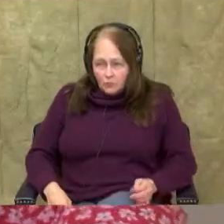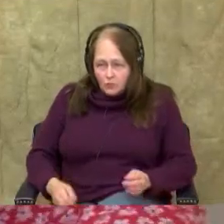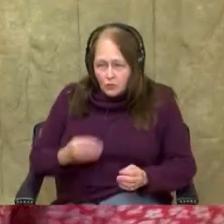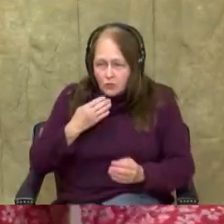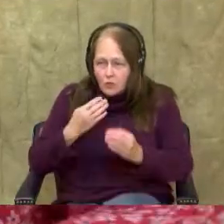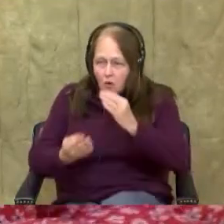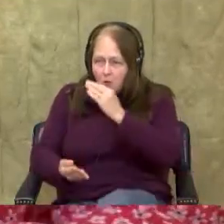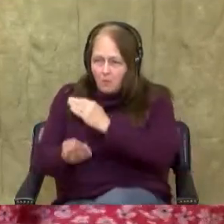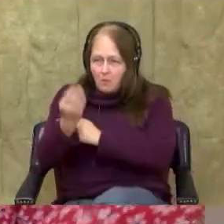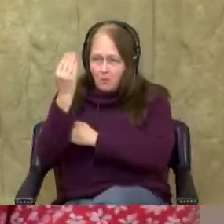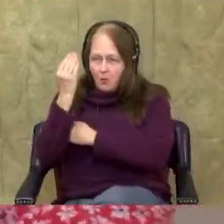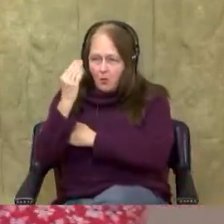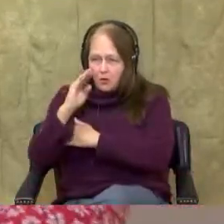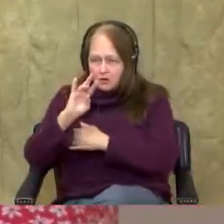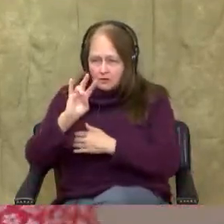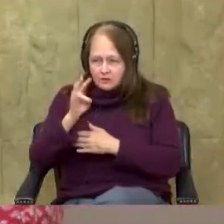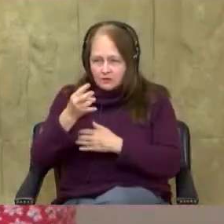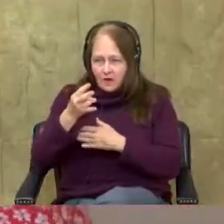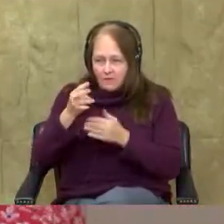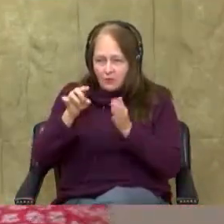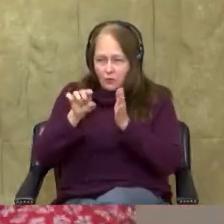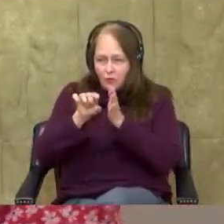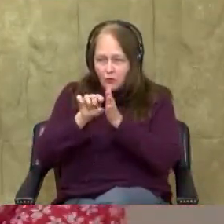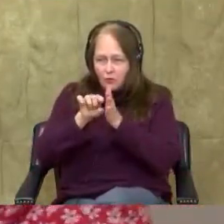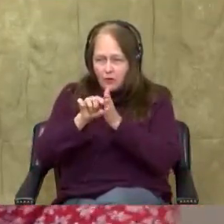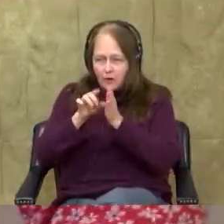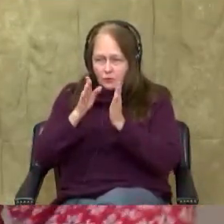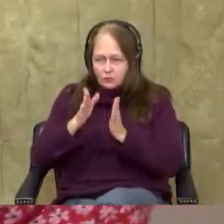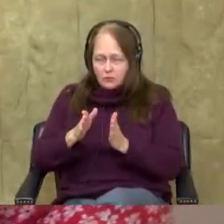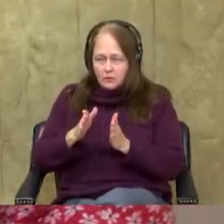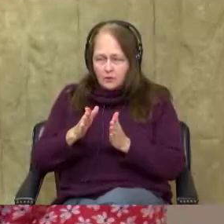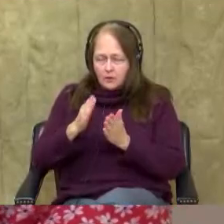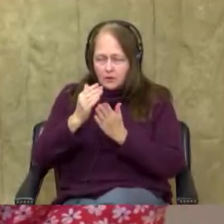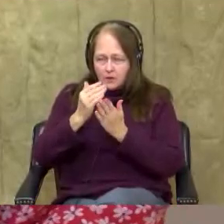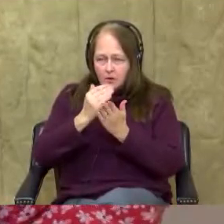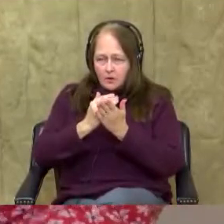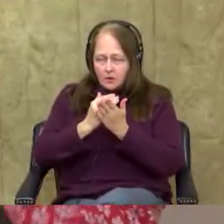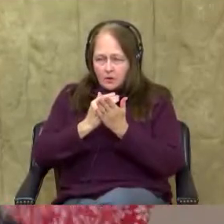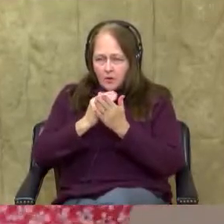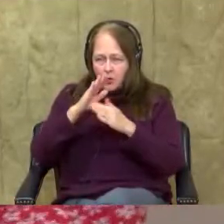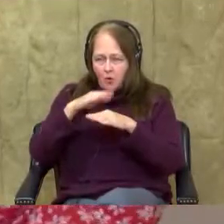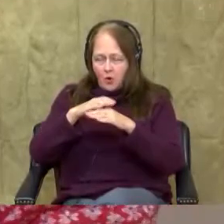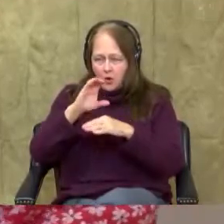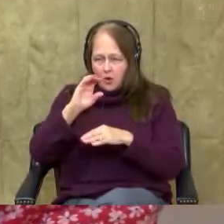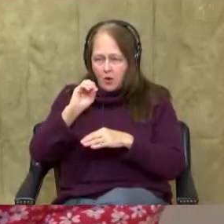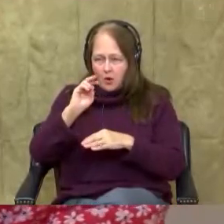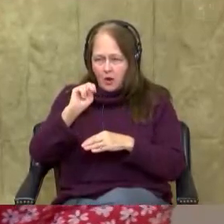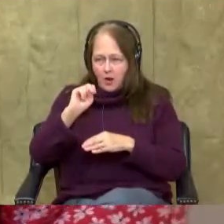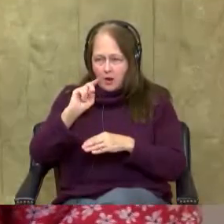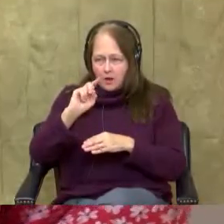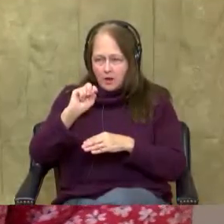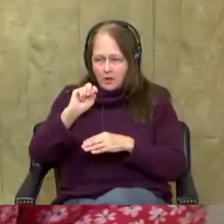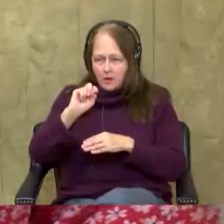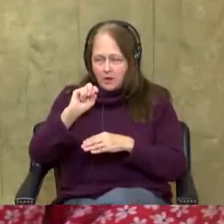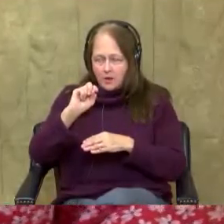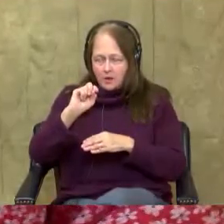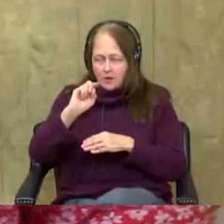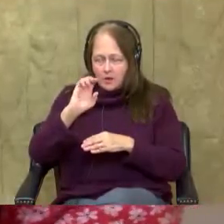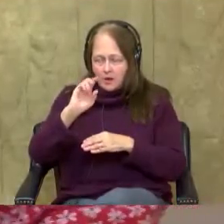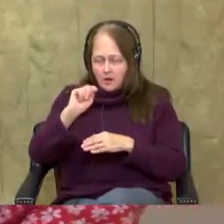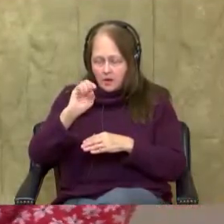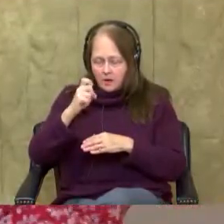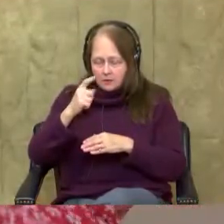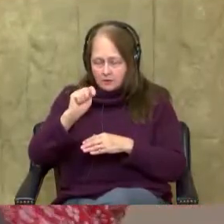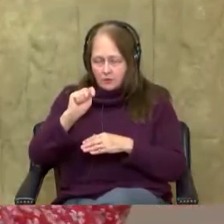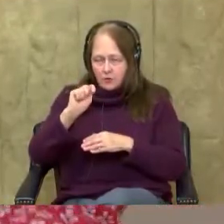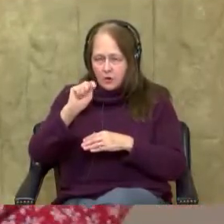Good morning, 7th graders, and welcome to today's lesson on context clues. If you remember last week, we also talked about context